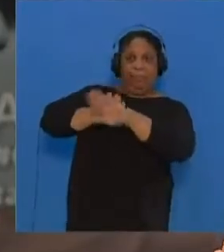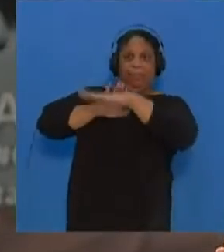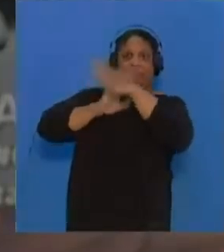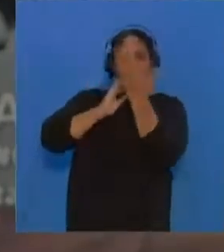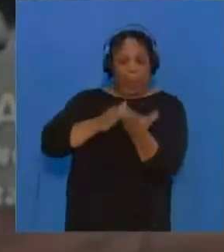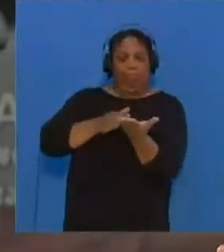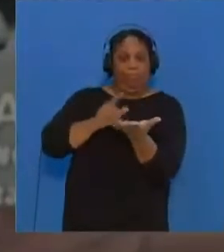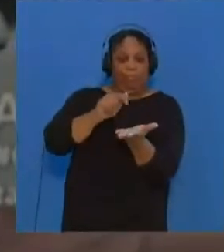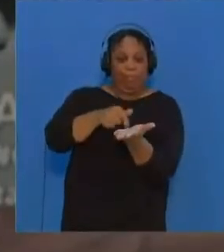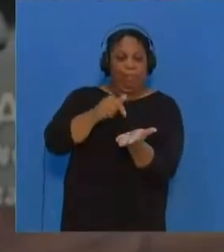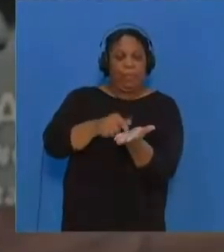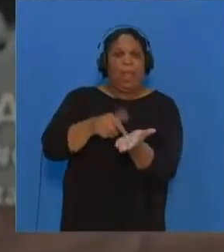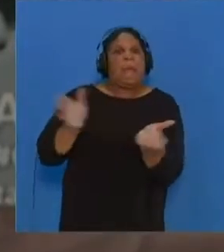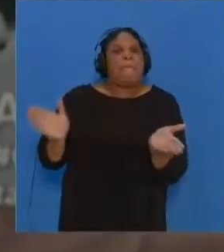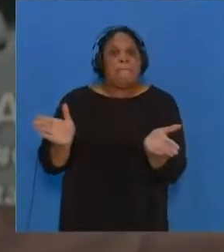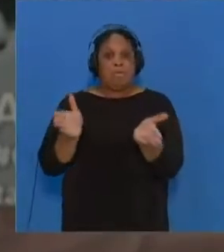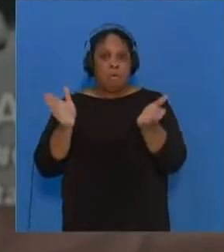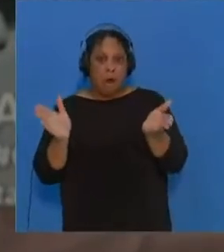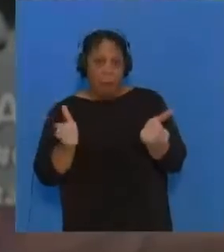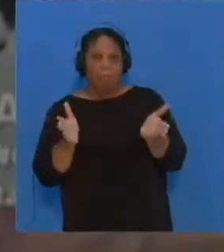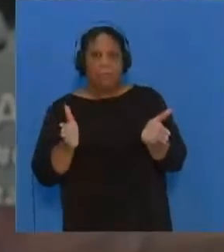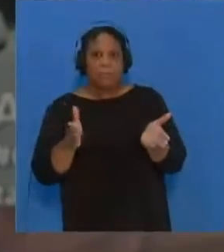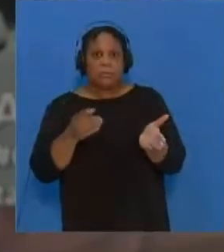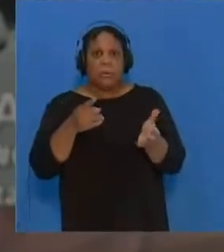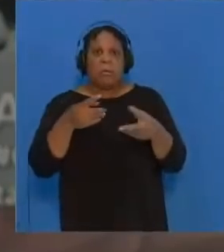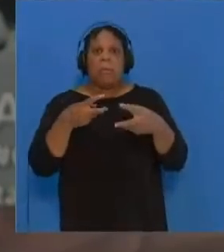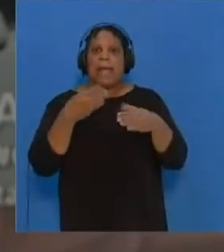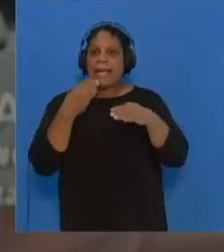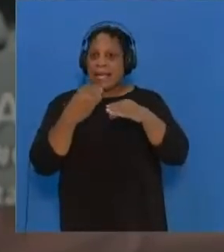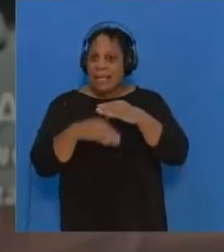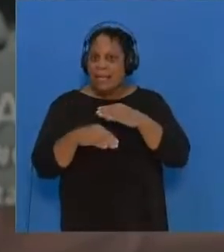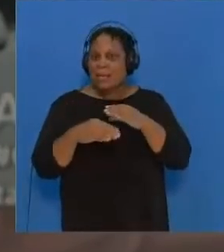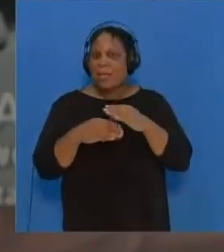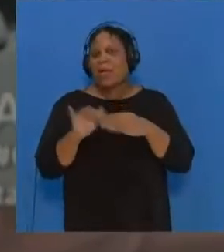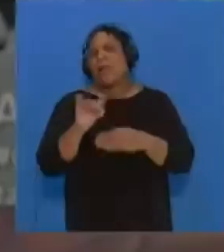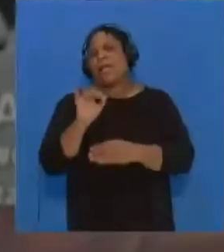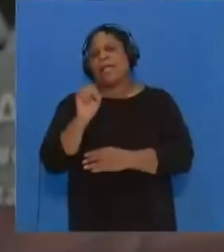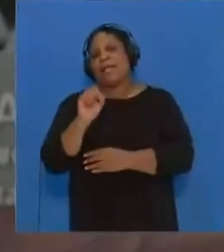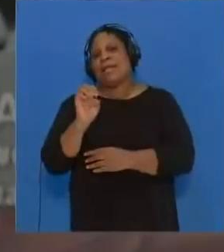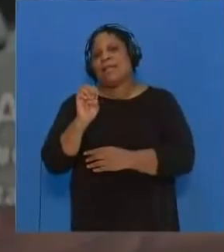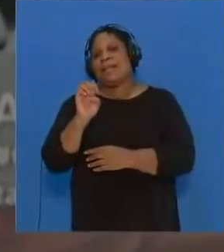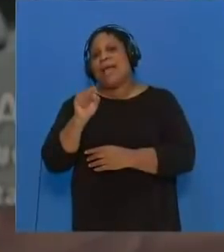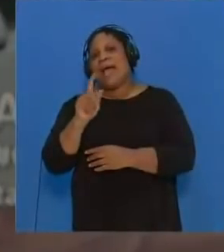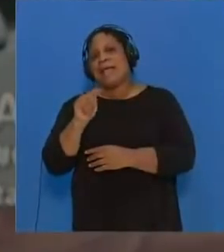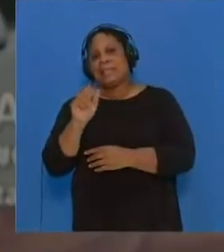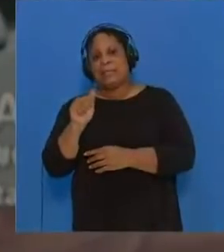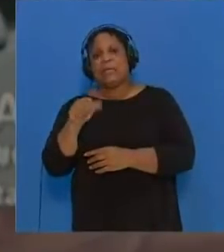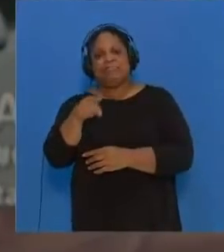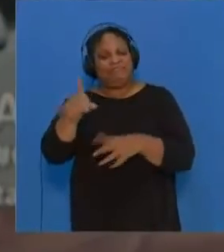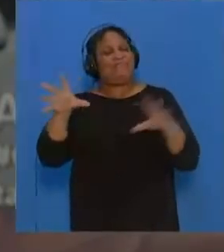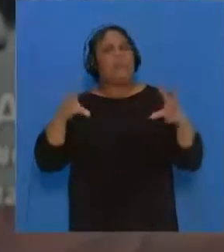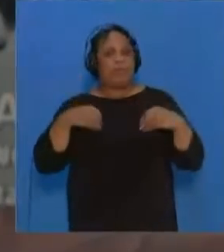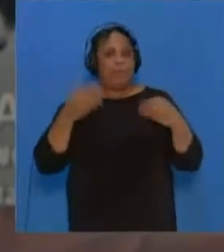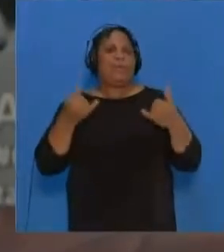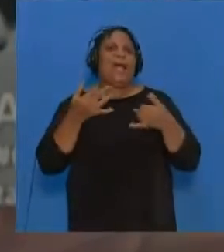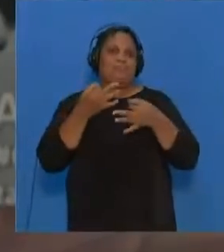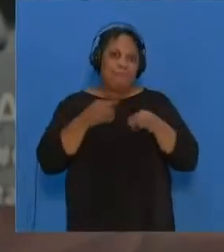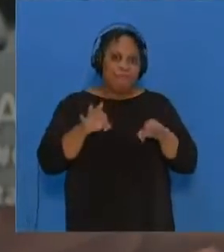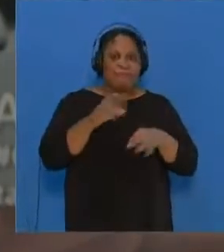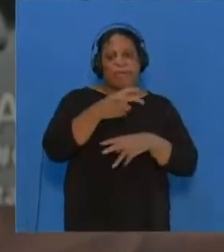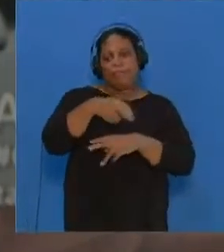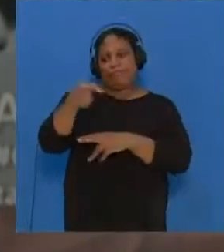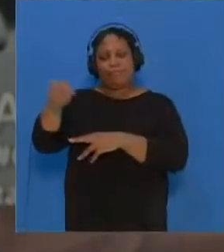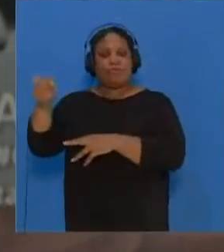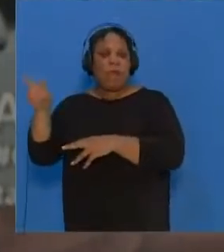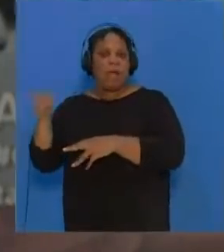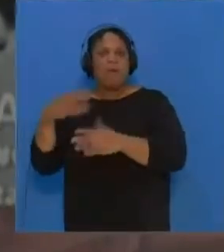some type of prompt that will indicate via email that it's like the ESTA, that the authorization has been approved. You are now free to travel.